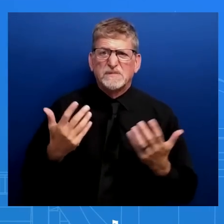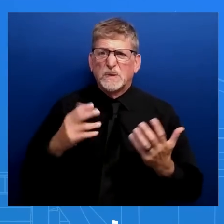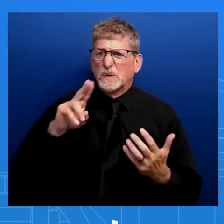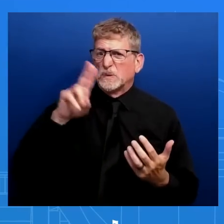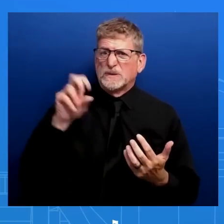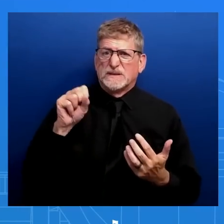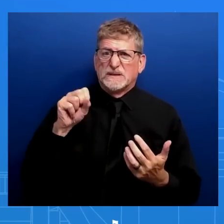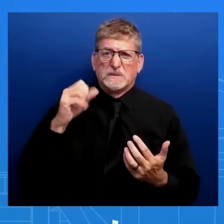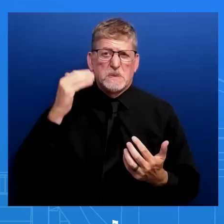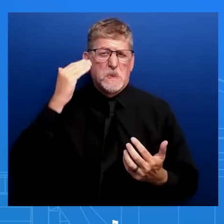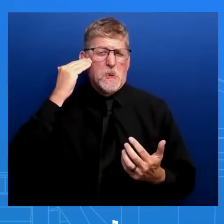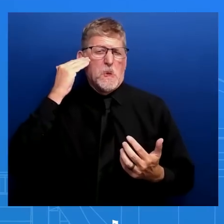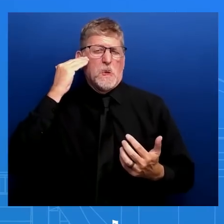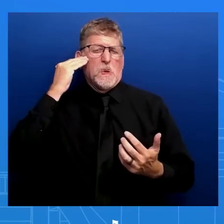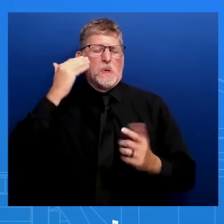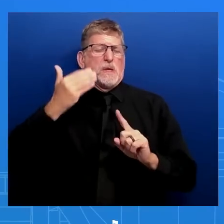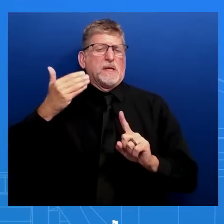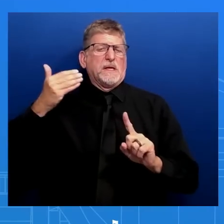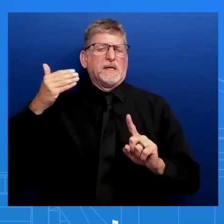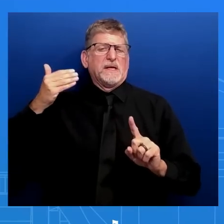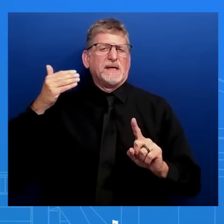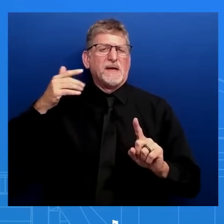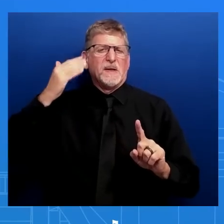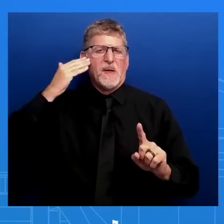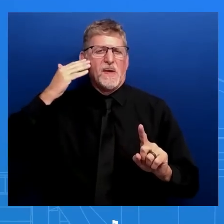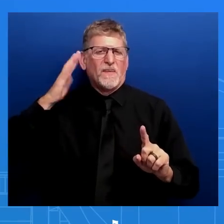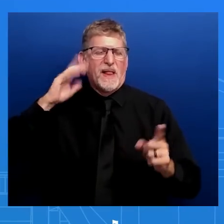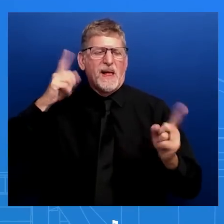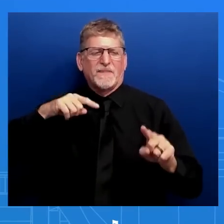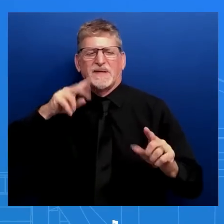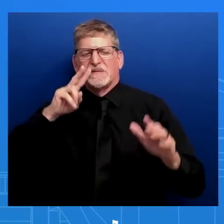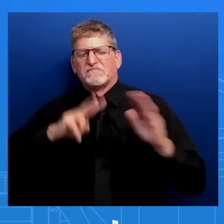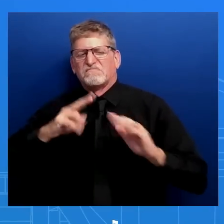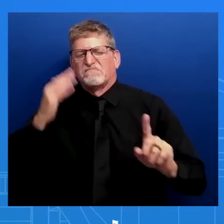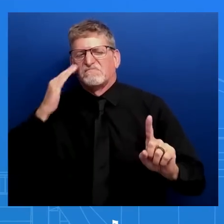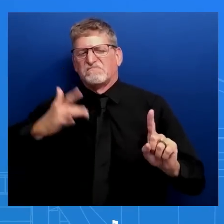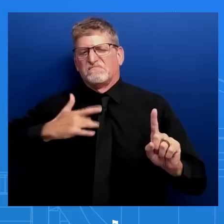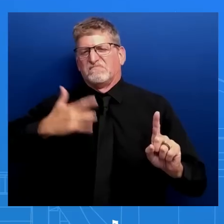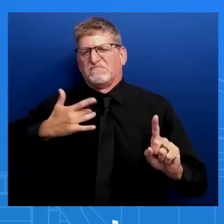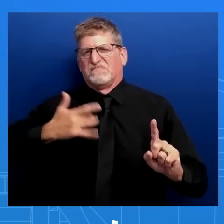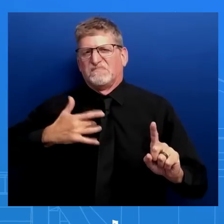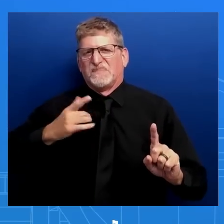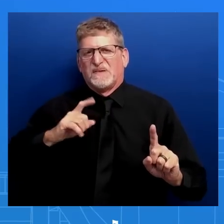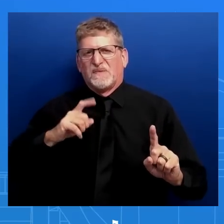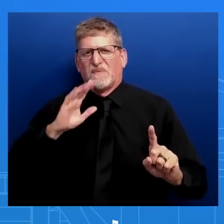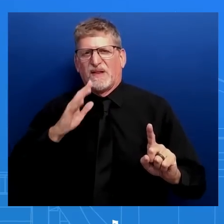in advance contributes to the instability of the moment?